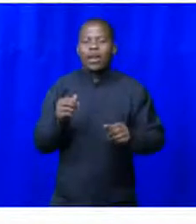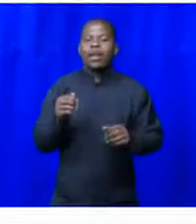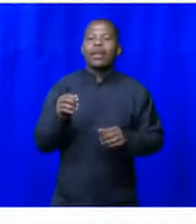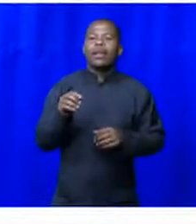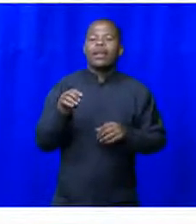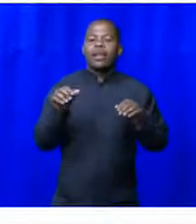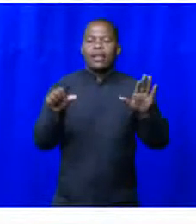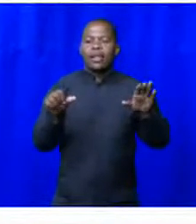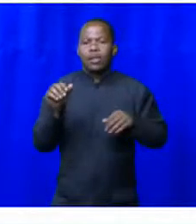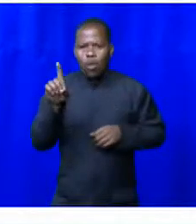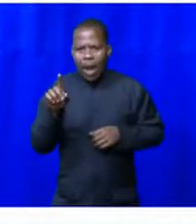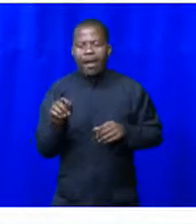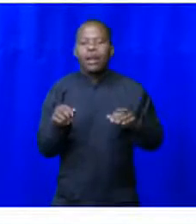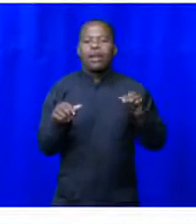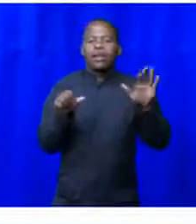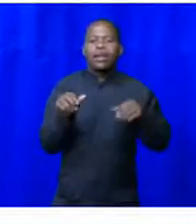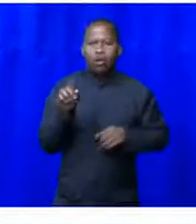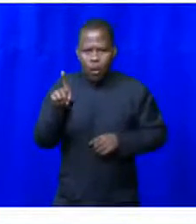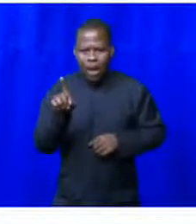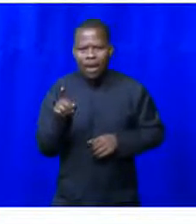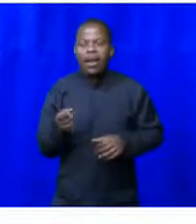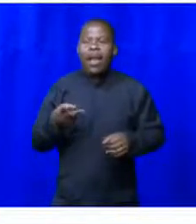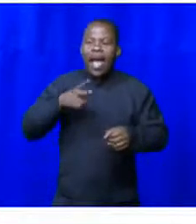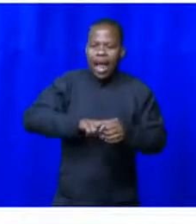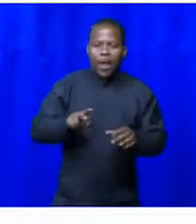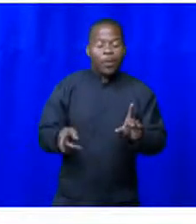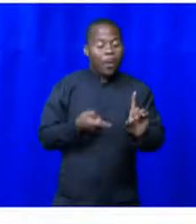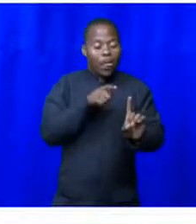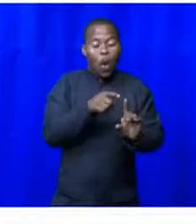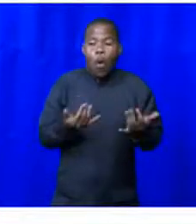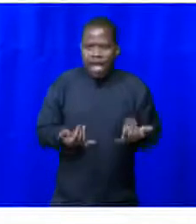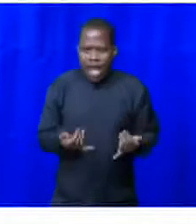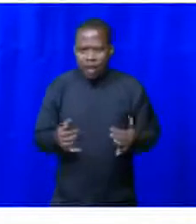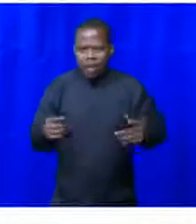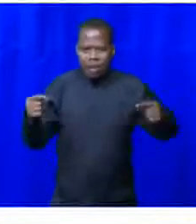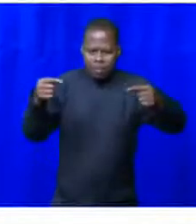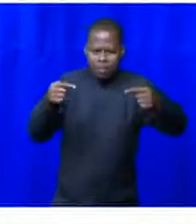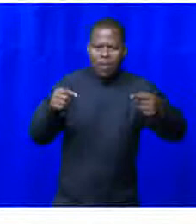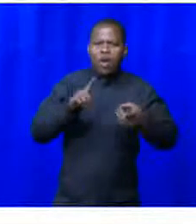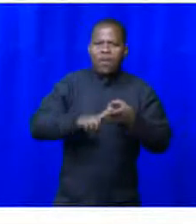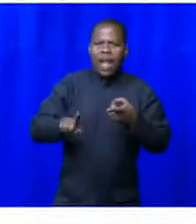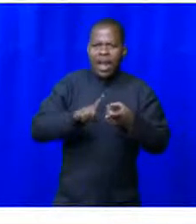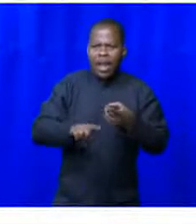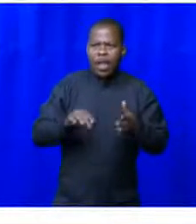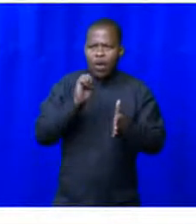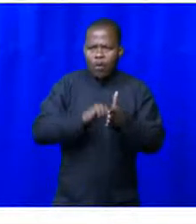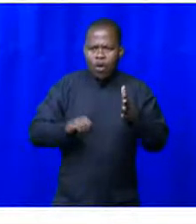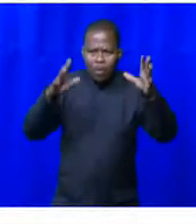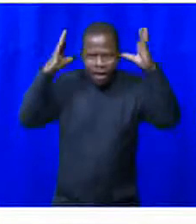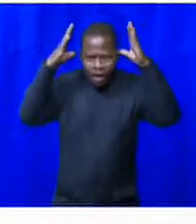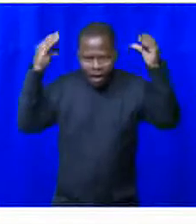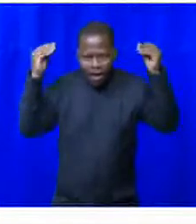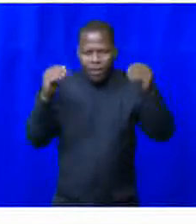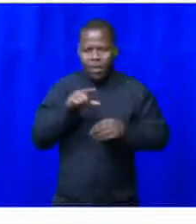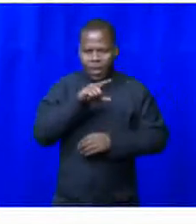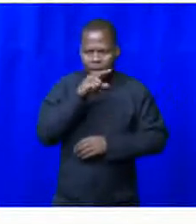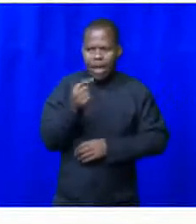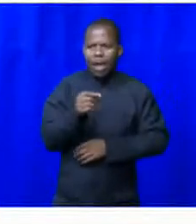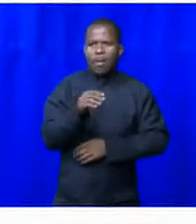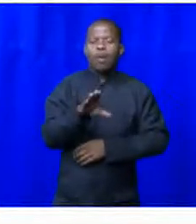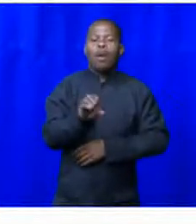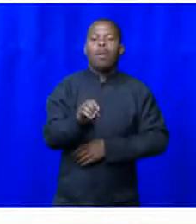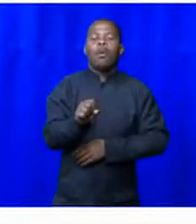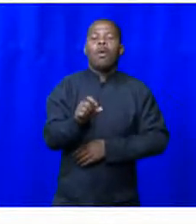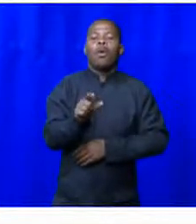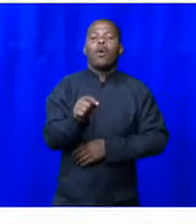ngamaphuzu lang-6-1, 6-1. Djokovic kungunyalo utawuthola netulu na-Botic van wa-7 laseNetherlands.